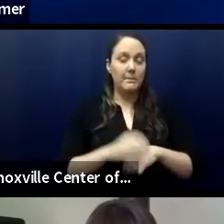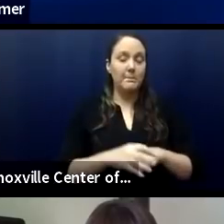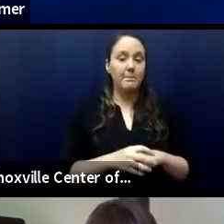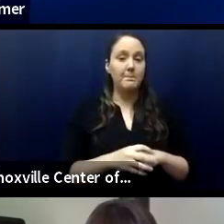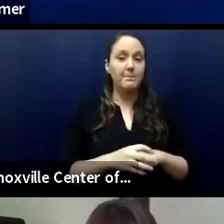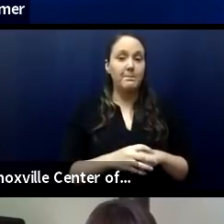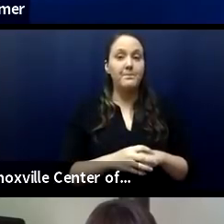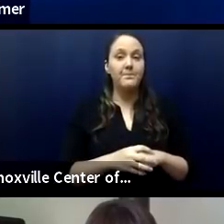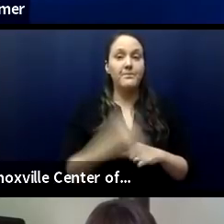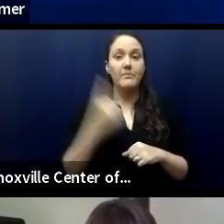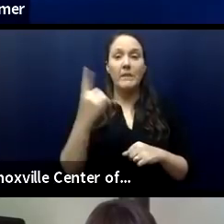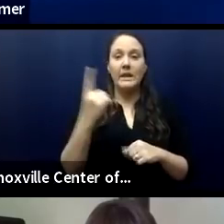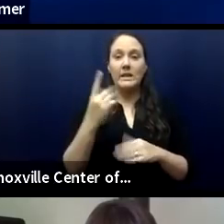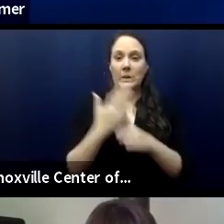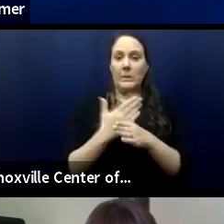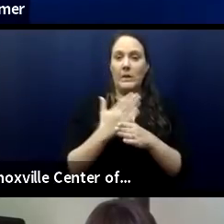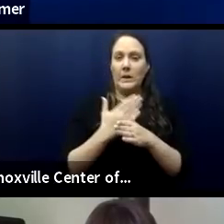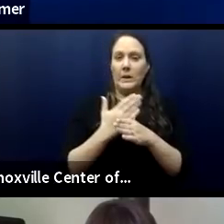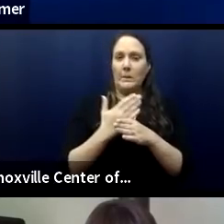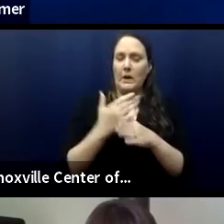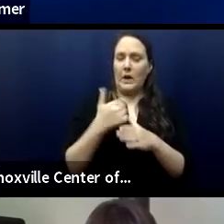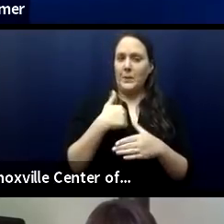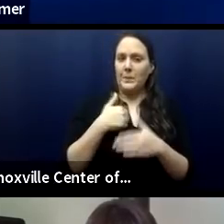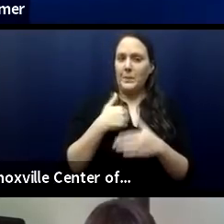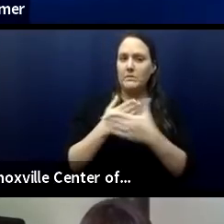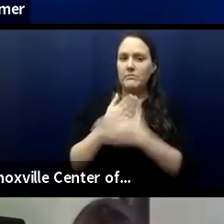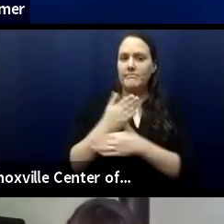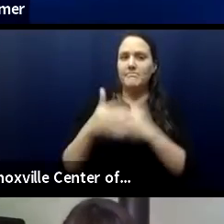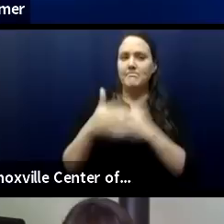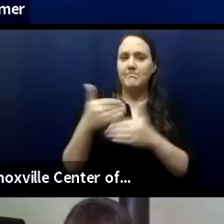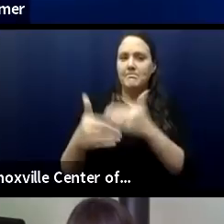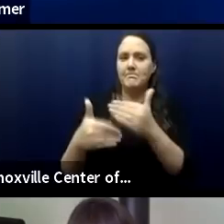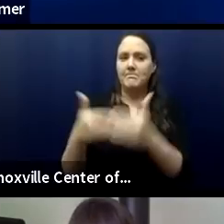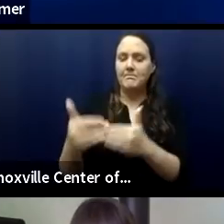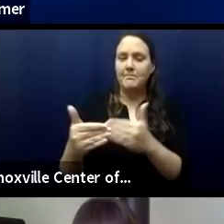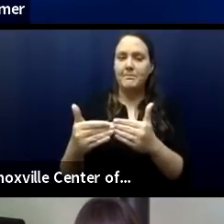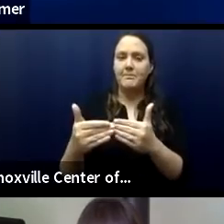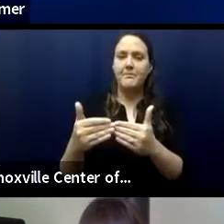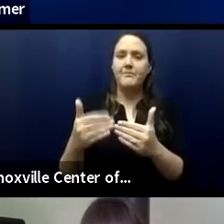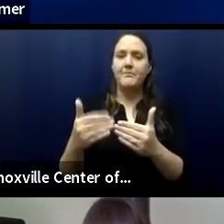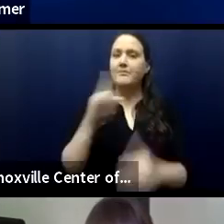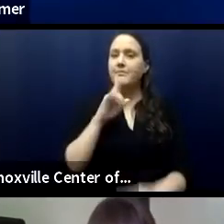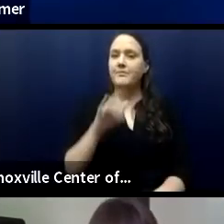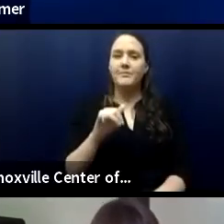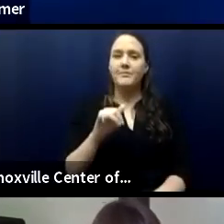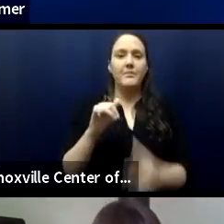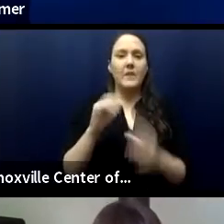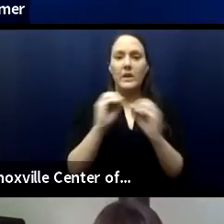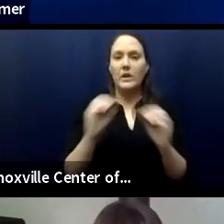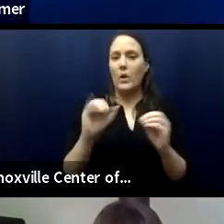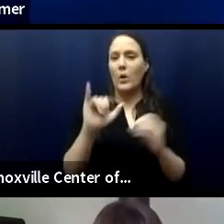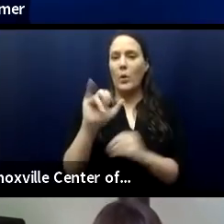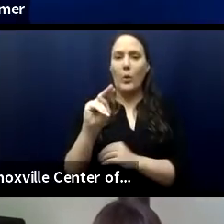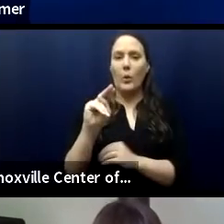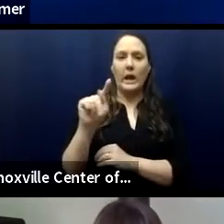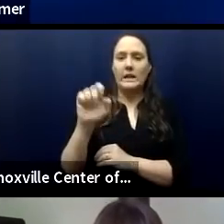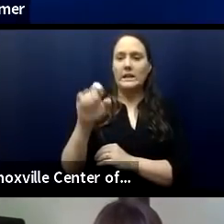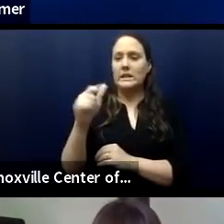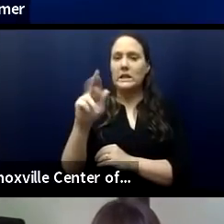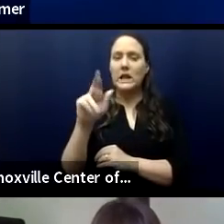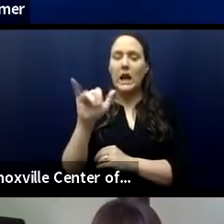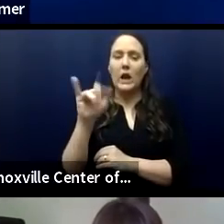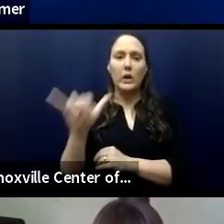Something that's bothered me through this process is an absolute lack of integrity from the top,